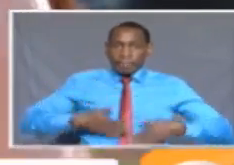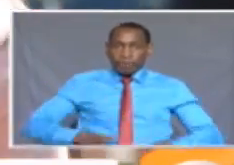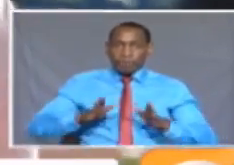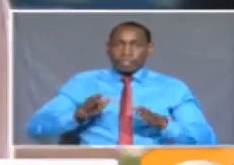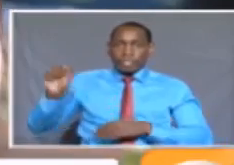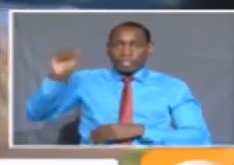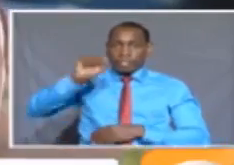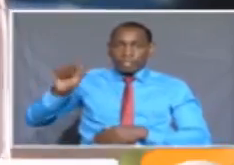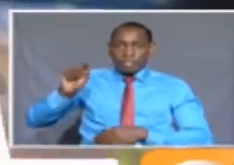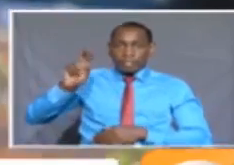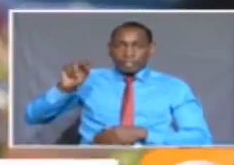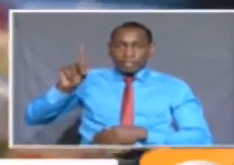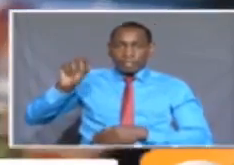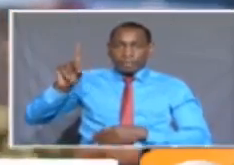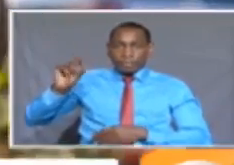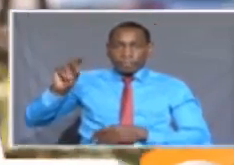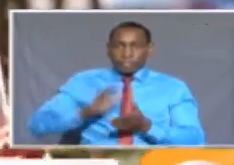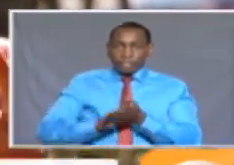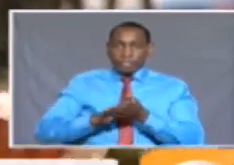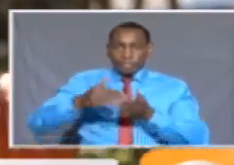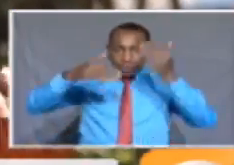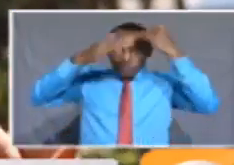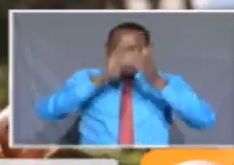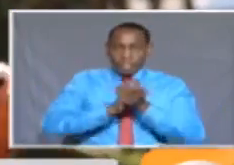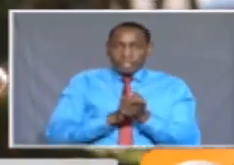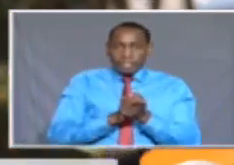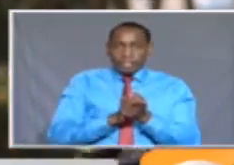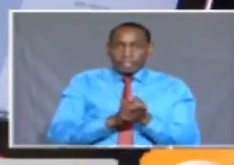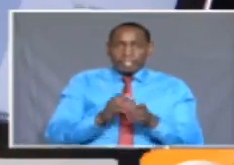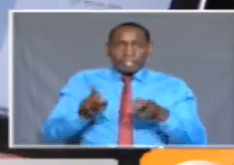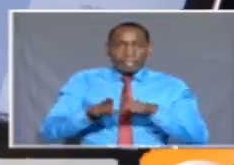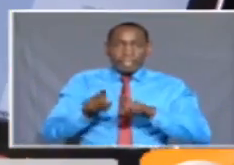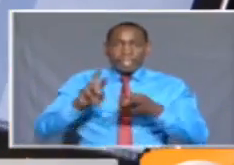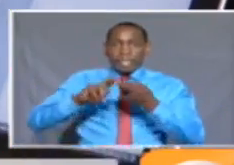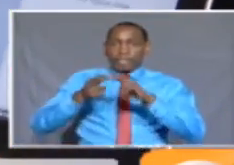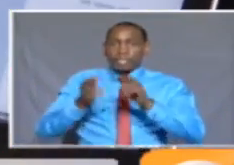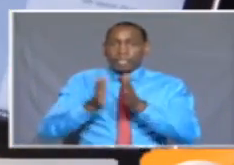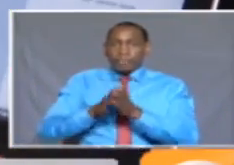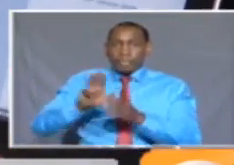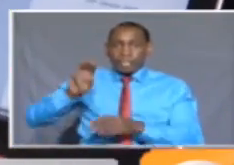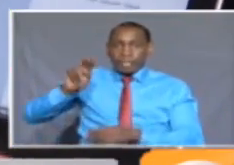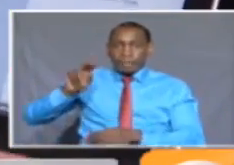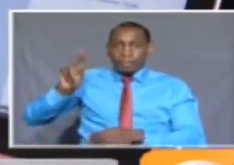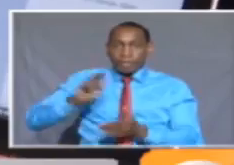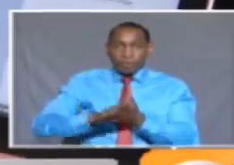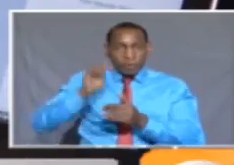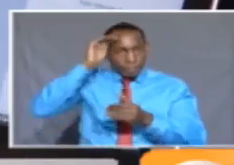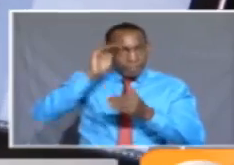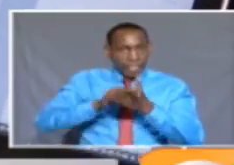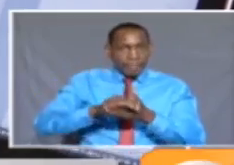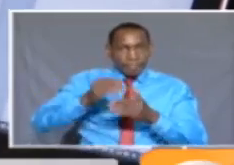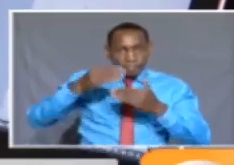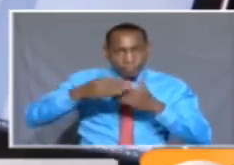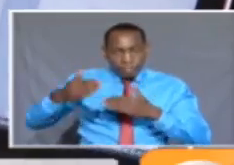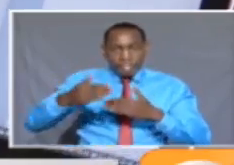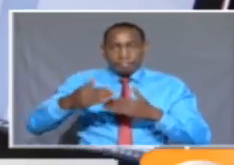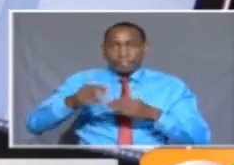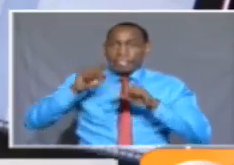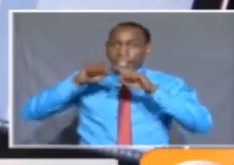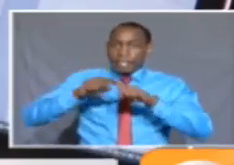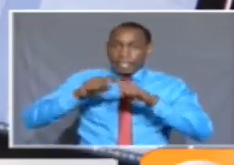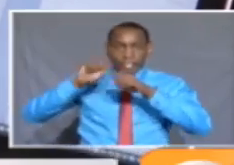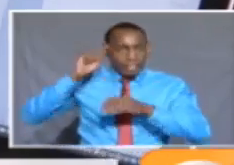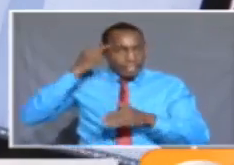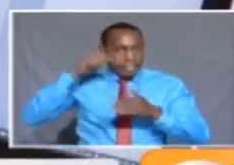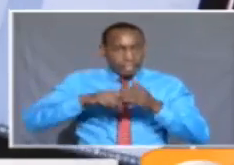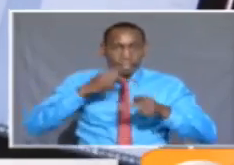Stanford University and granddaughter to Dr. Manu Chandaria. Ayushi believes the future lies in design thinking, a process for